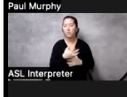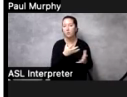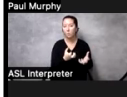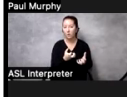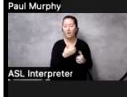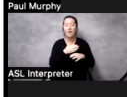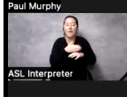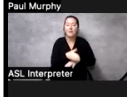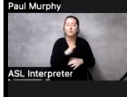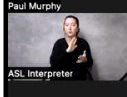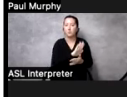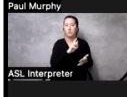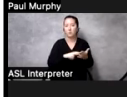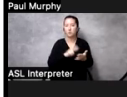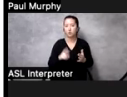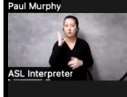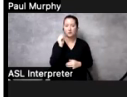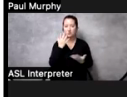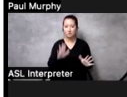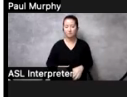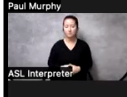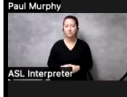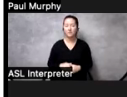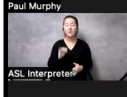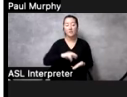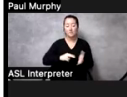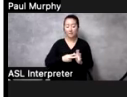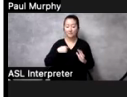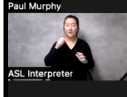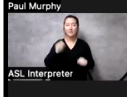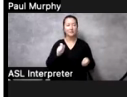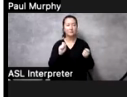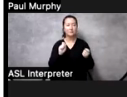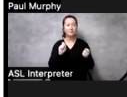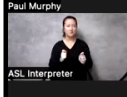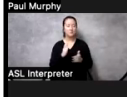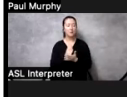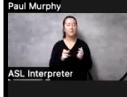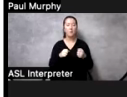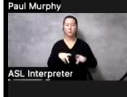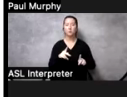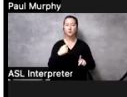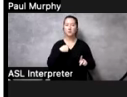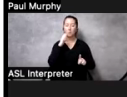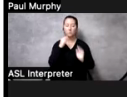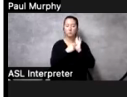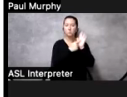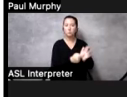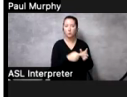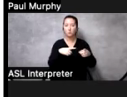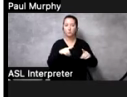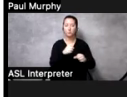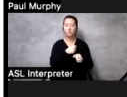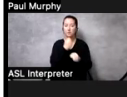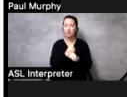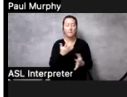they've done their research experience. And this then allows me to tailor some of the opportunities that I expose them to throughout the year. So if they